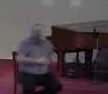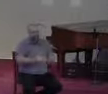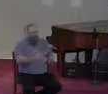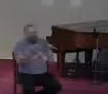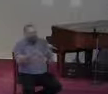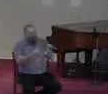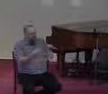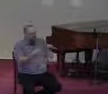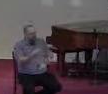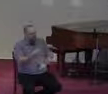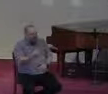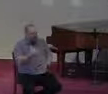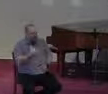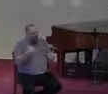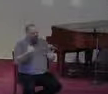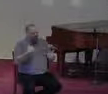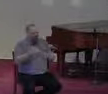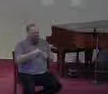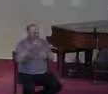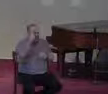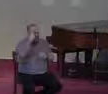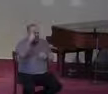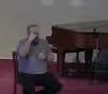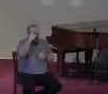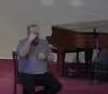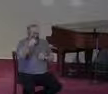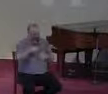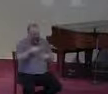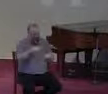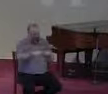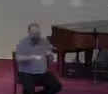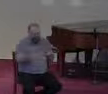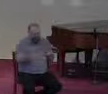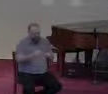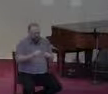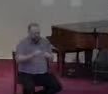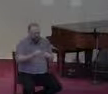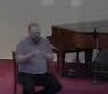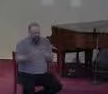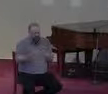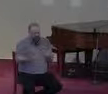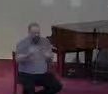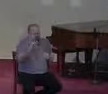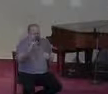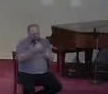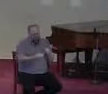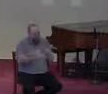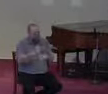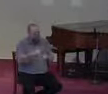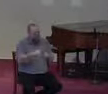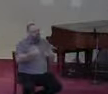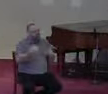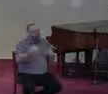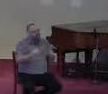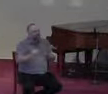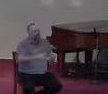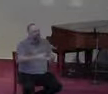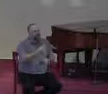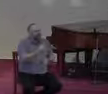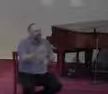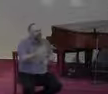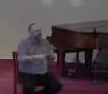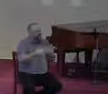If you and I have that mindset, I can't do everything for everybody, but I'm going to try to do for one what I wish I